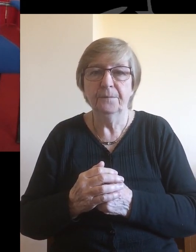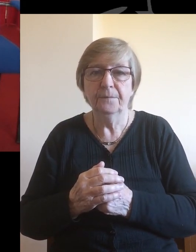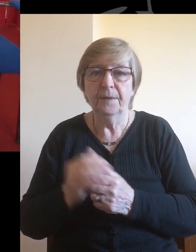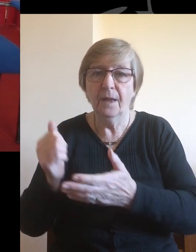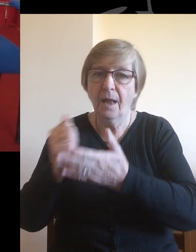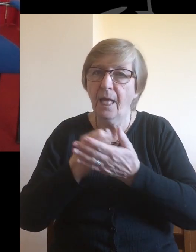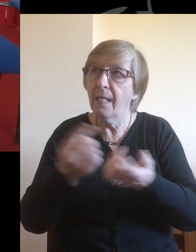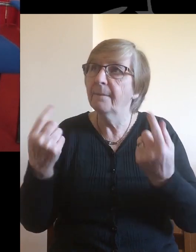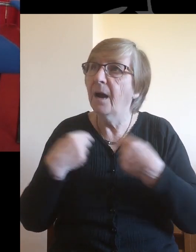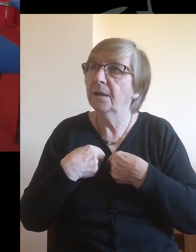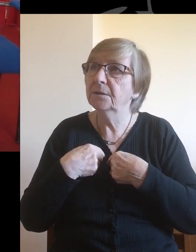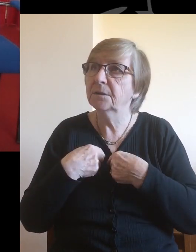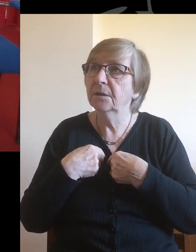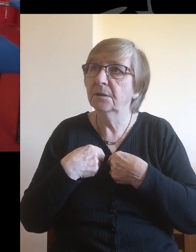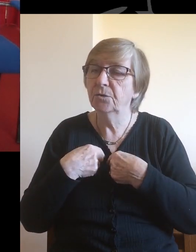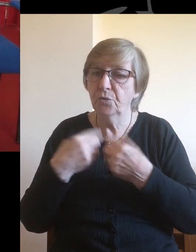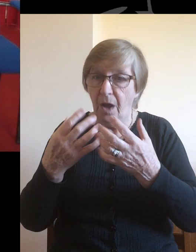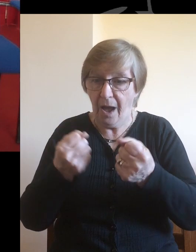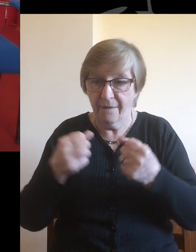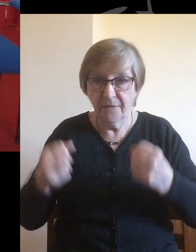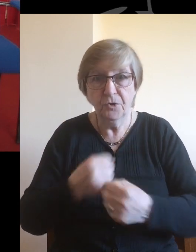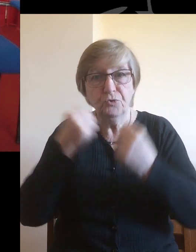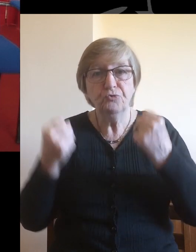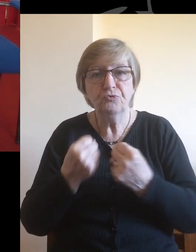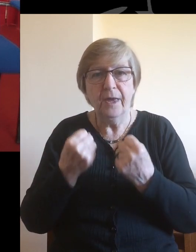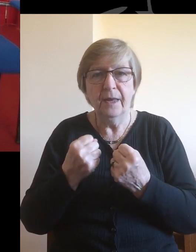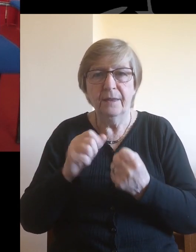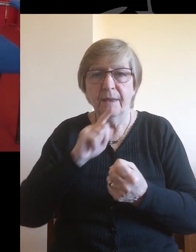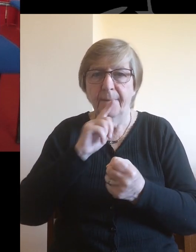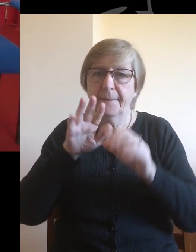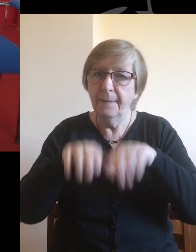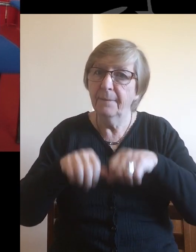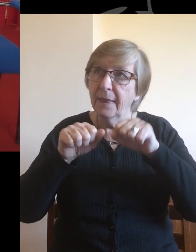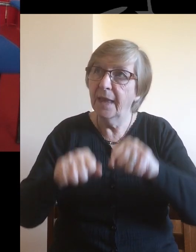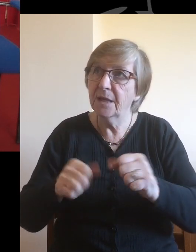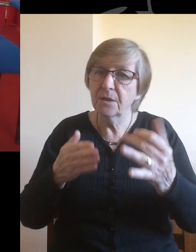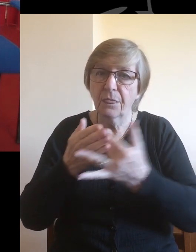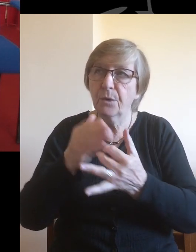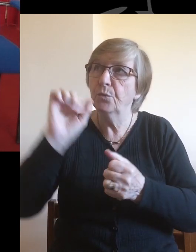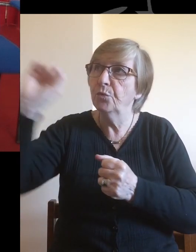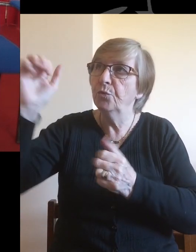Help us to be strengthened and blessed through all of your goodness to us.